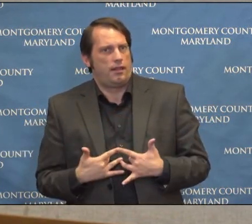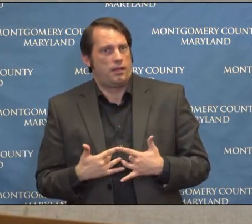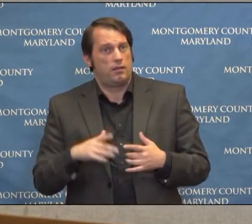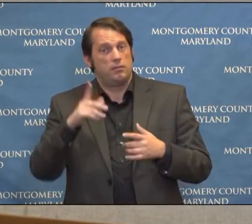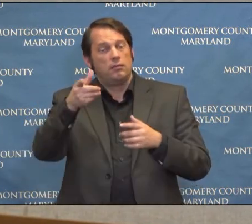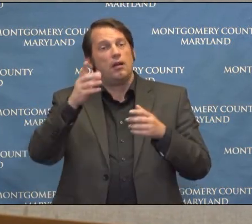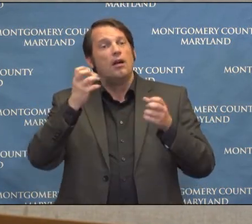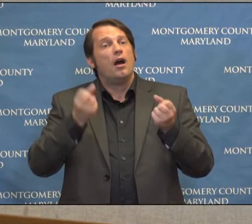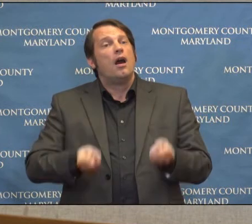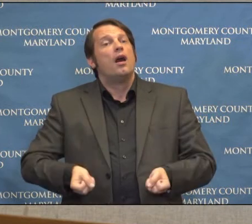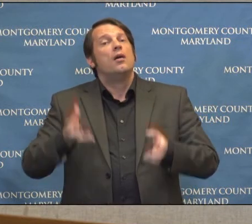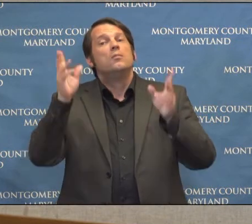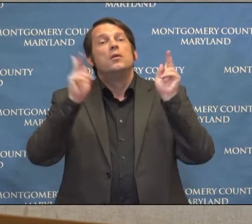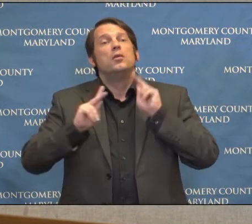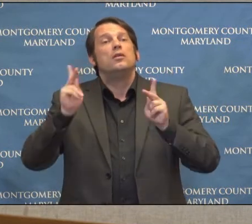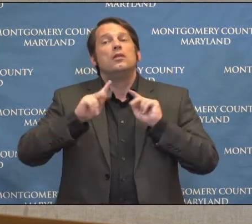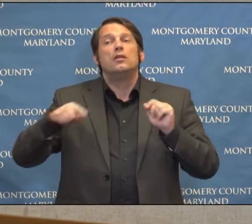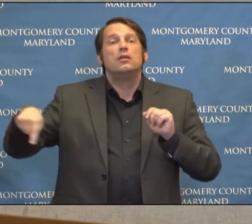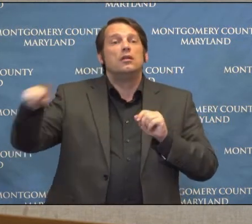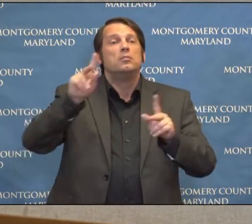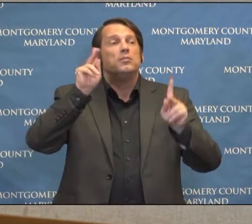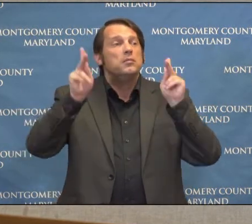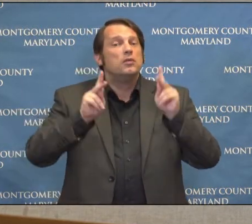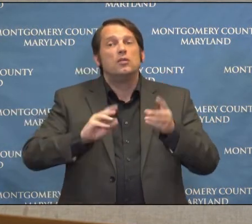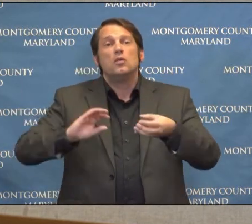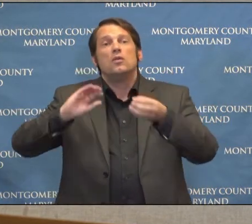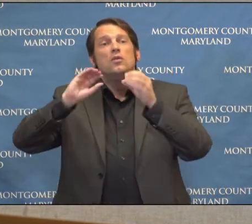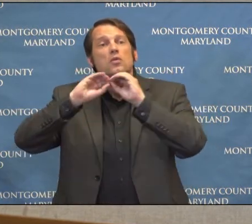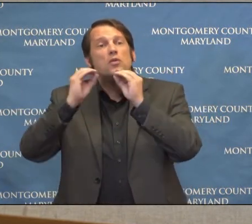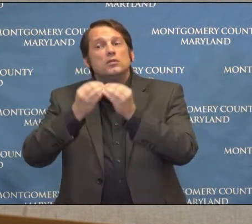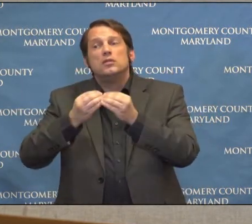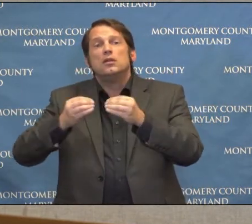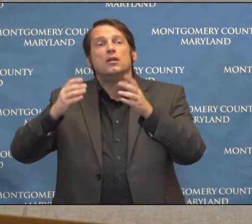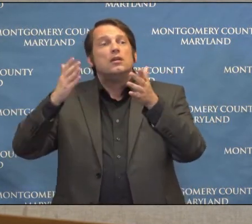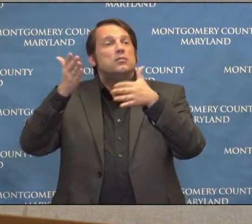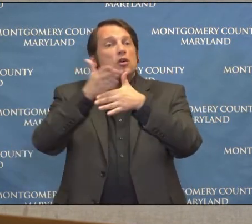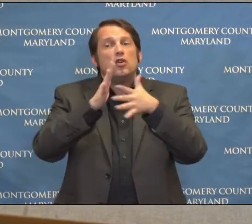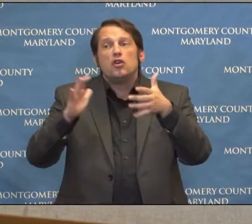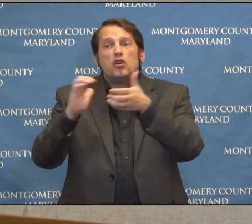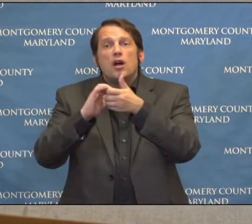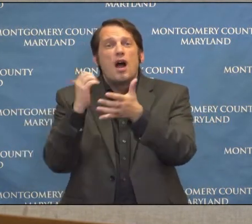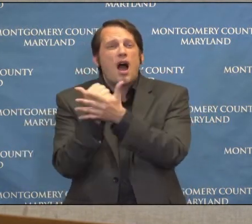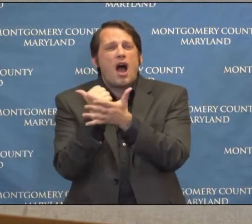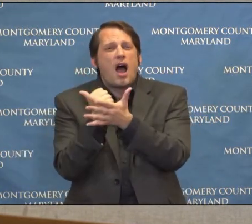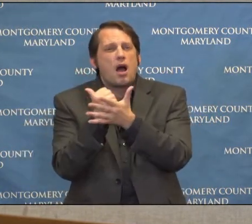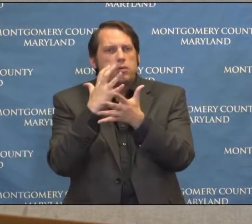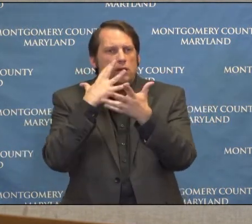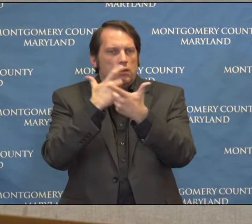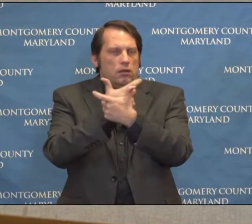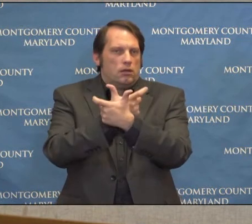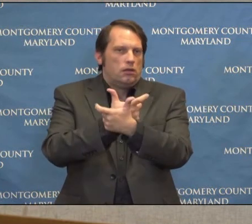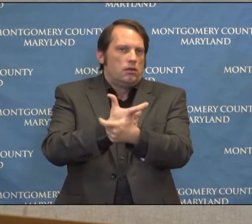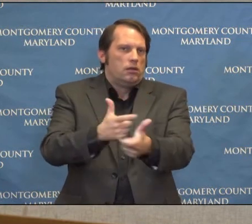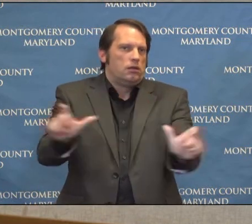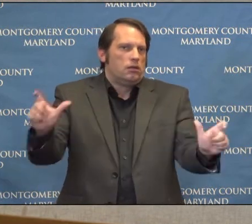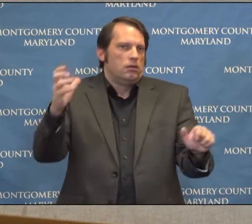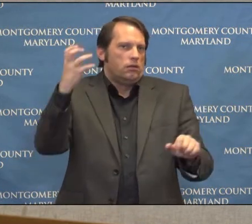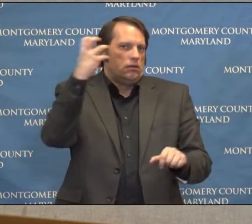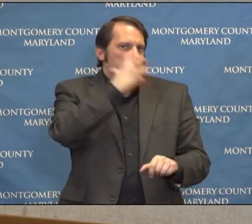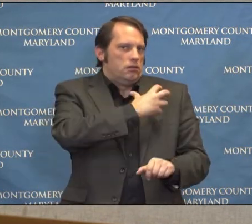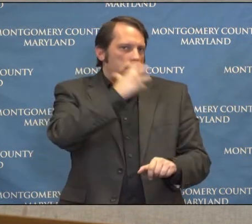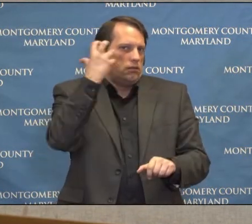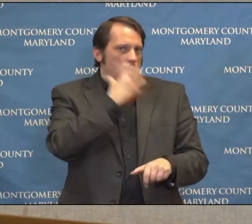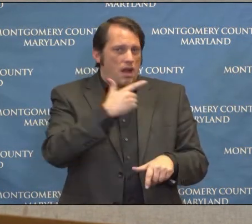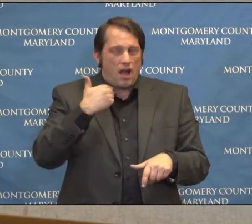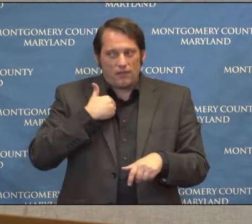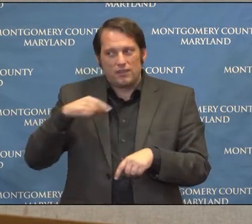community partners that want to help, and there's lots of ways to do that. You can go on our website and search our food assistance resource map to find a provider